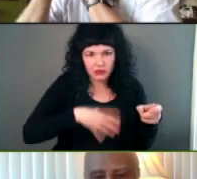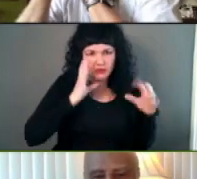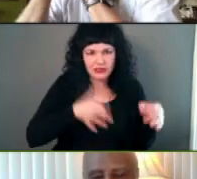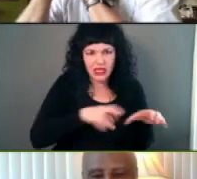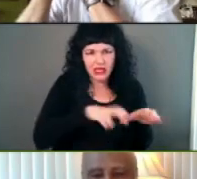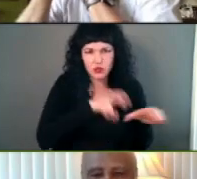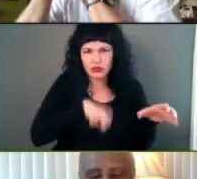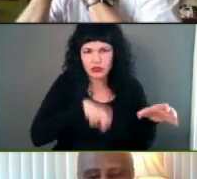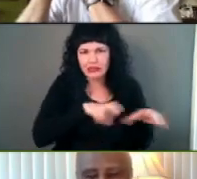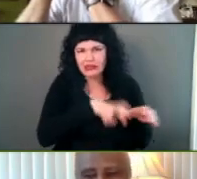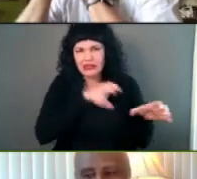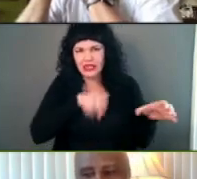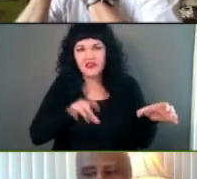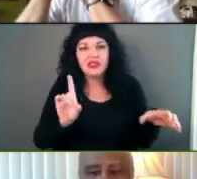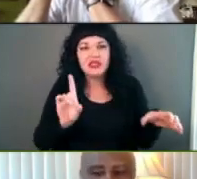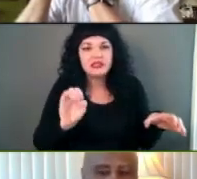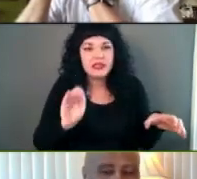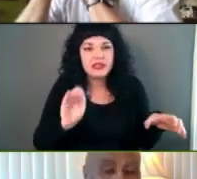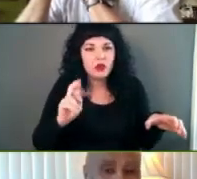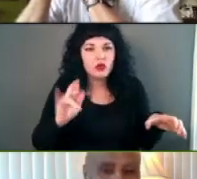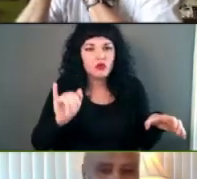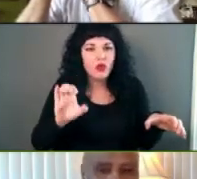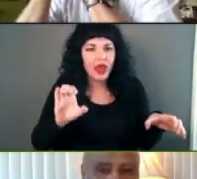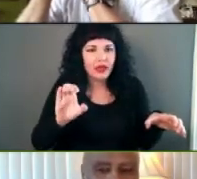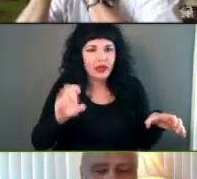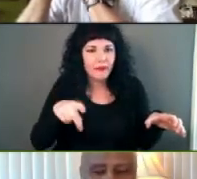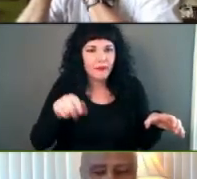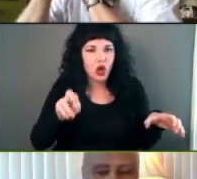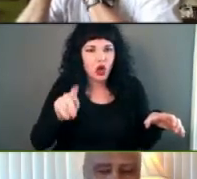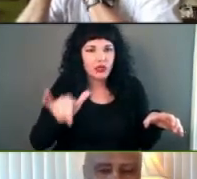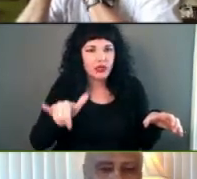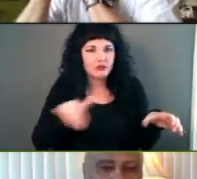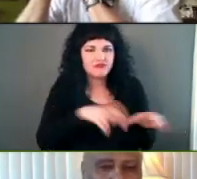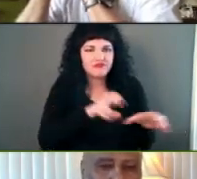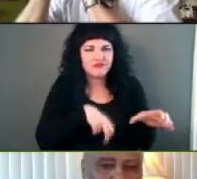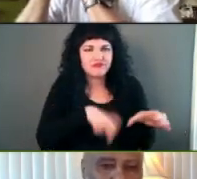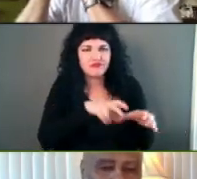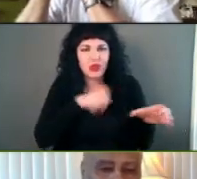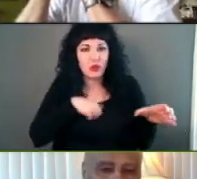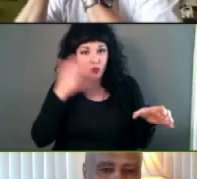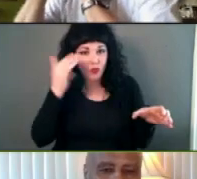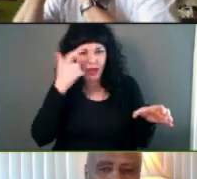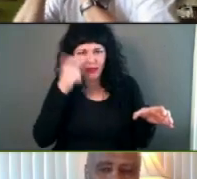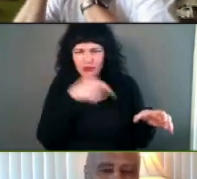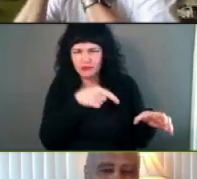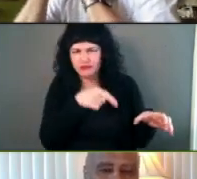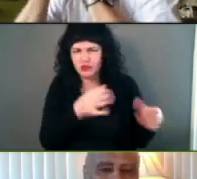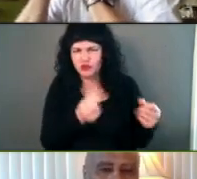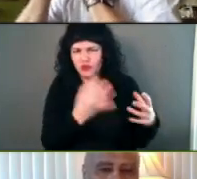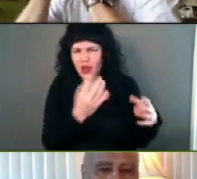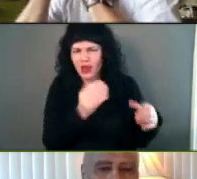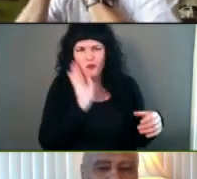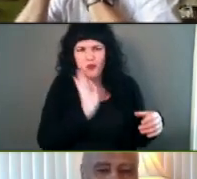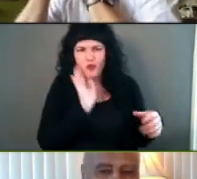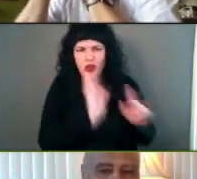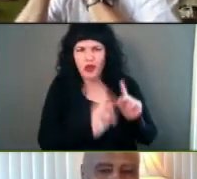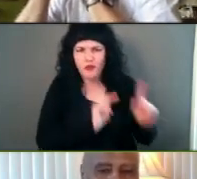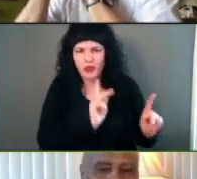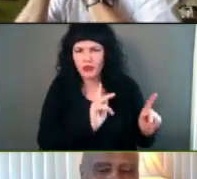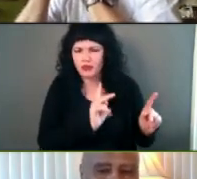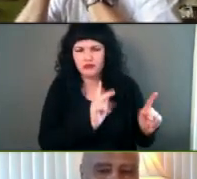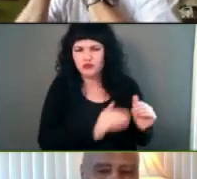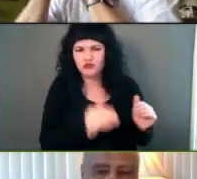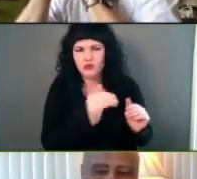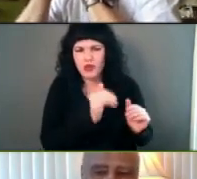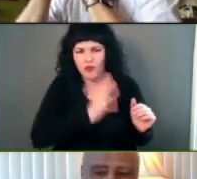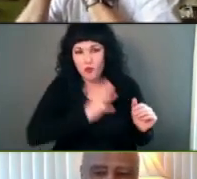membership left the Democratic Party because the Democratic Party was seen as being too brown and too female, advocating for affirmative action